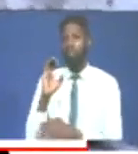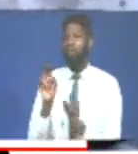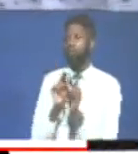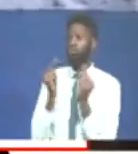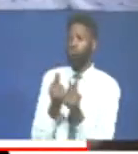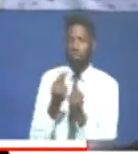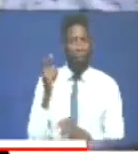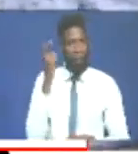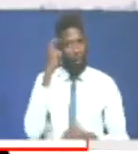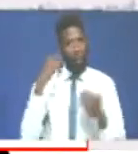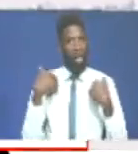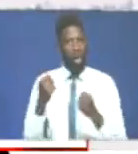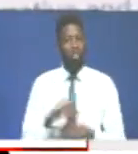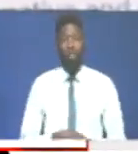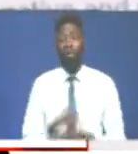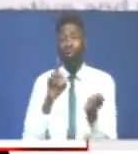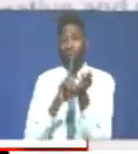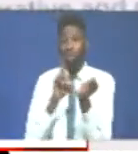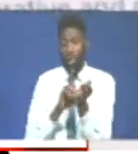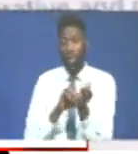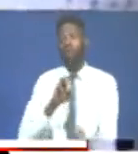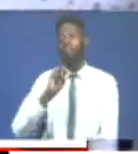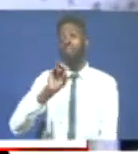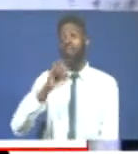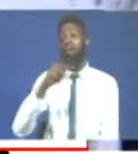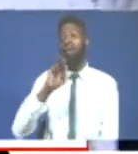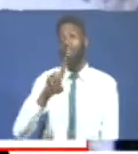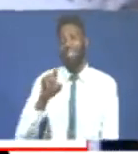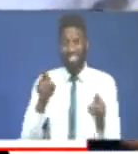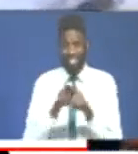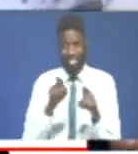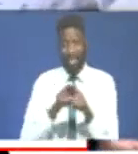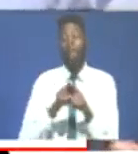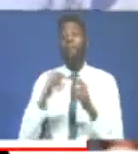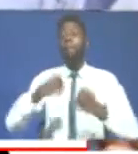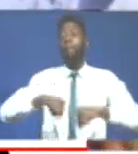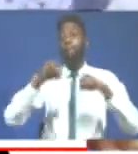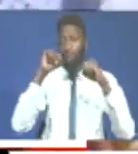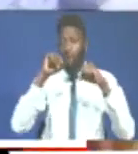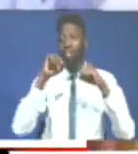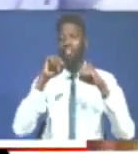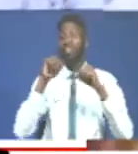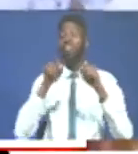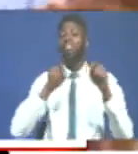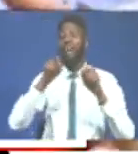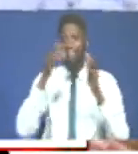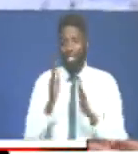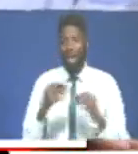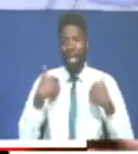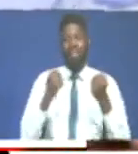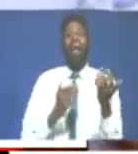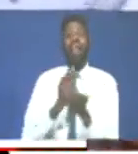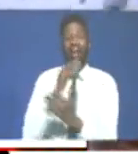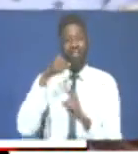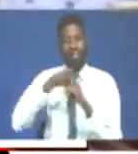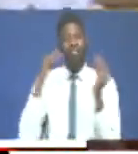medical superintendent Dr. Hussein Abdi Mohammed and the executive director of Health Rights Advocacy Forum Edward Munene